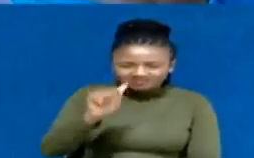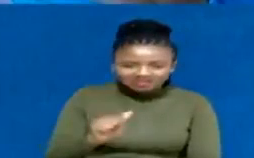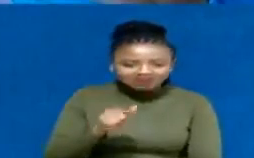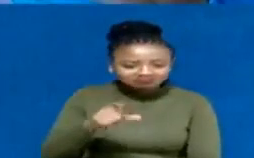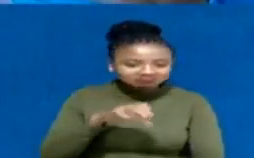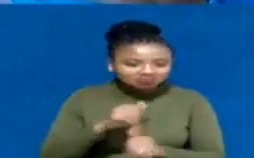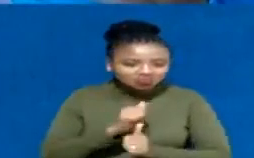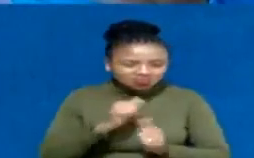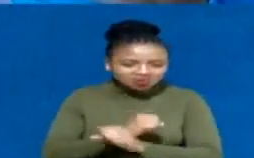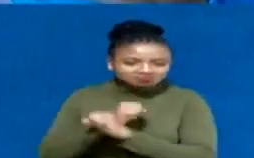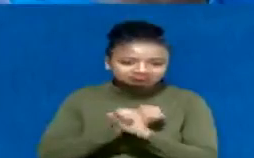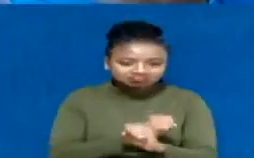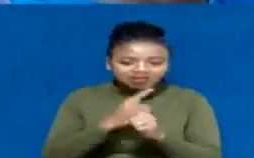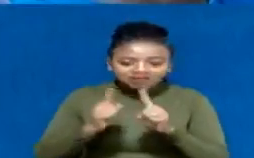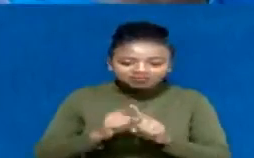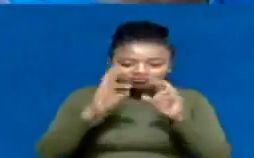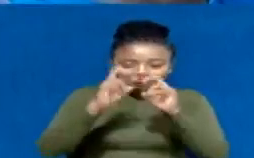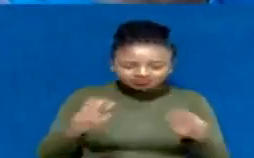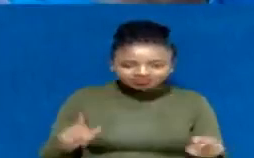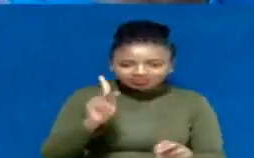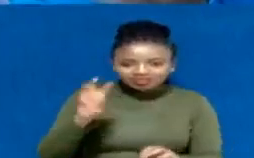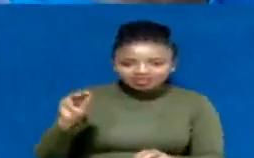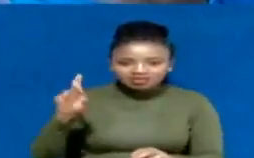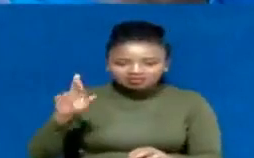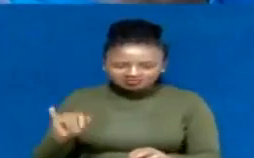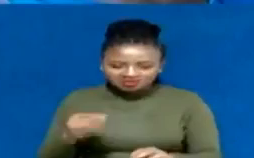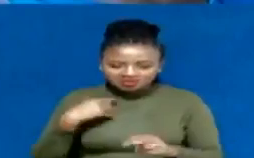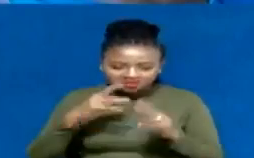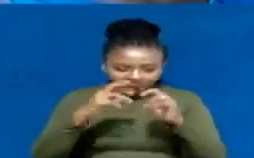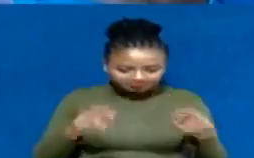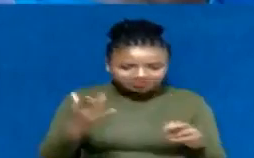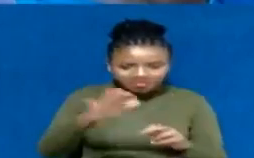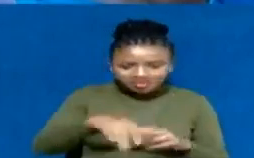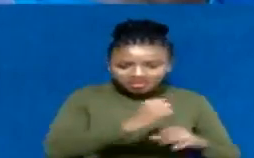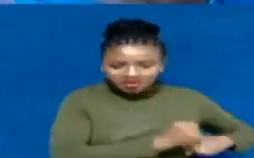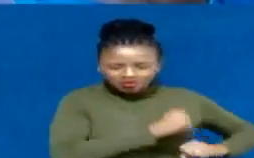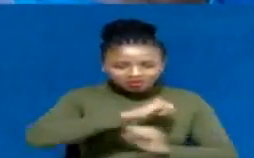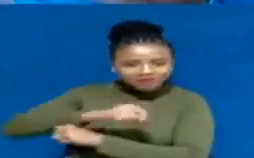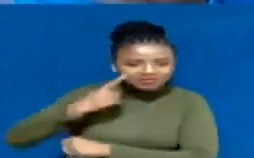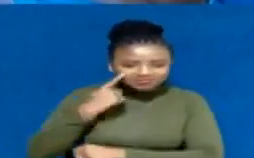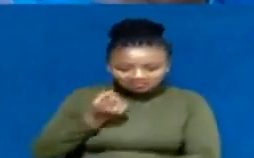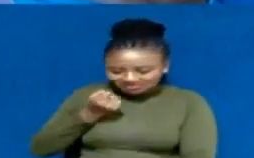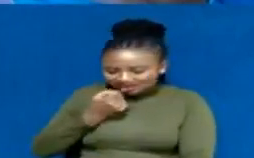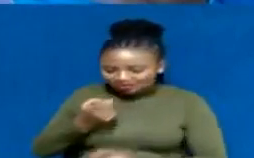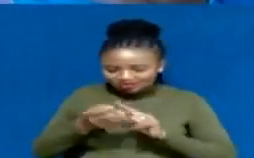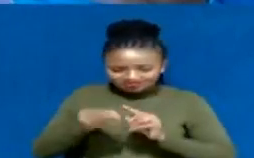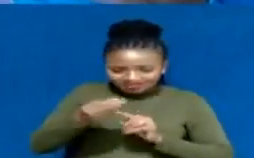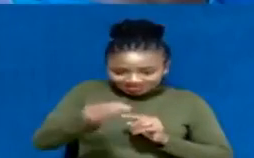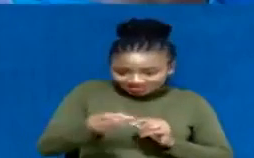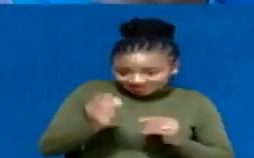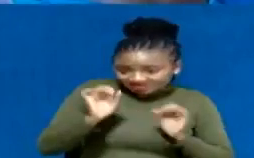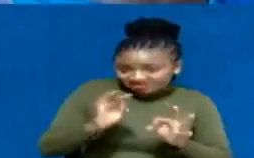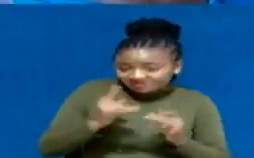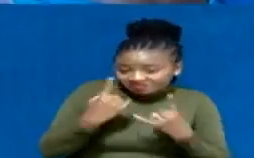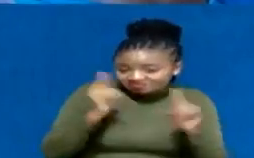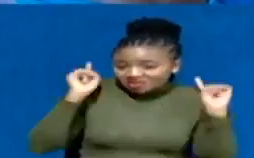Center for Global Health Research, is currently doing clinical trials in Homa Bay on a drug that will make administering treatment to